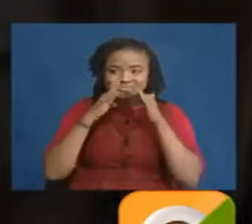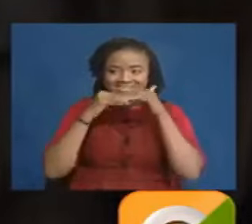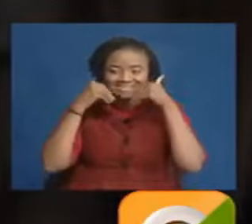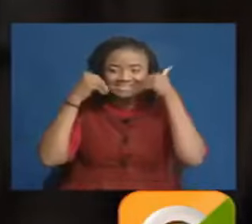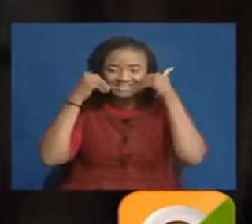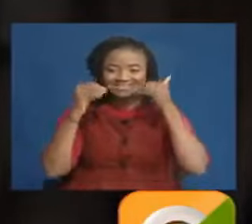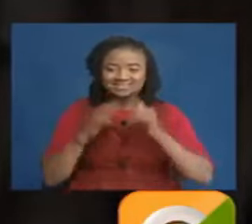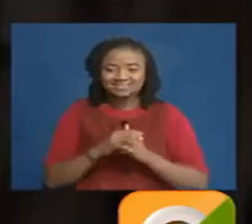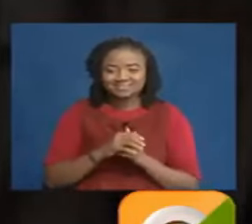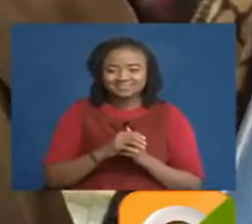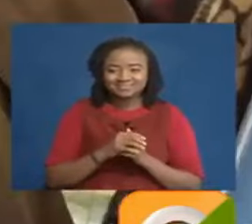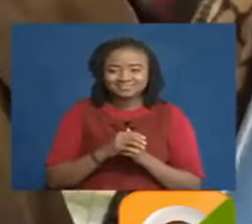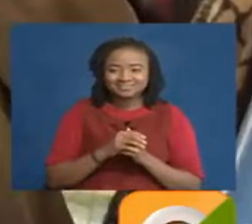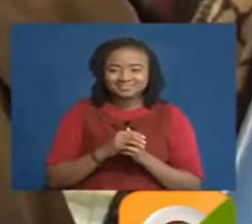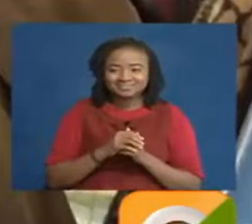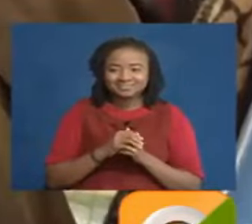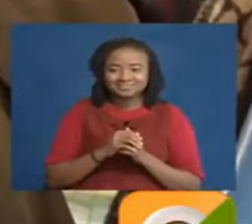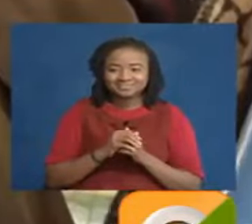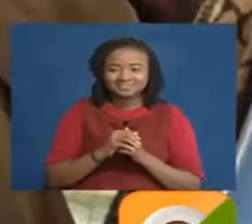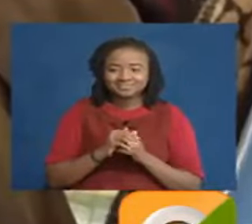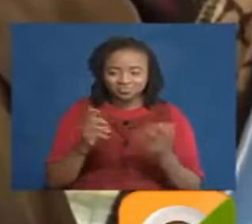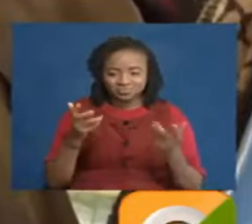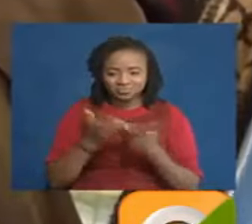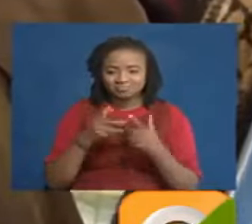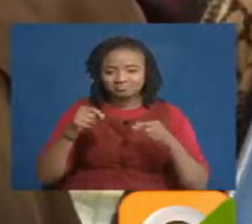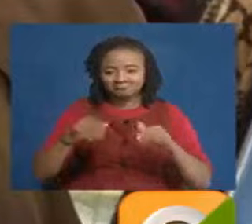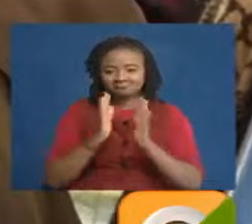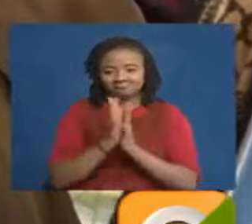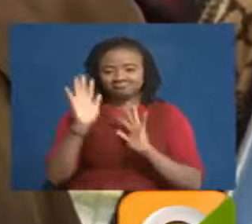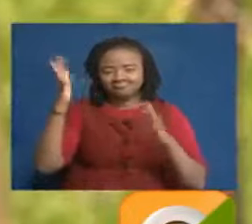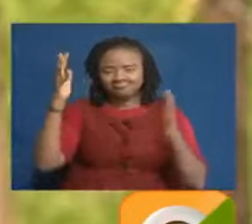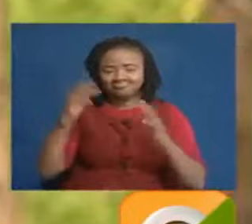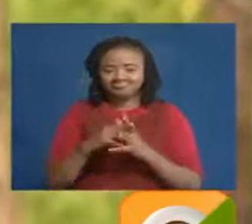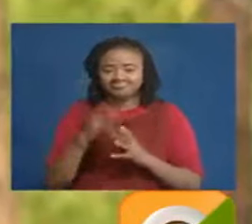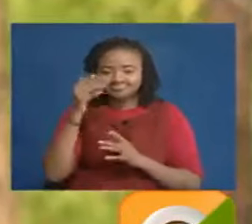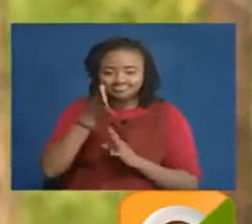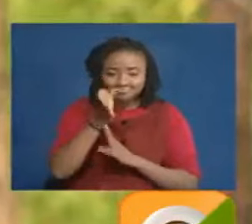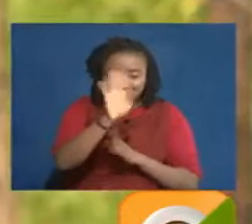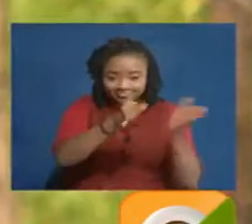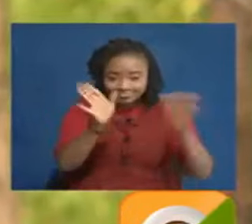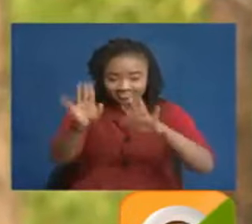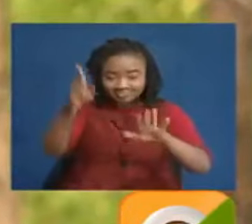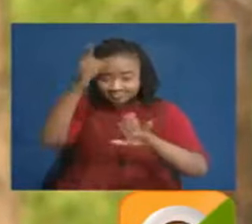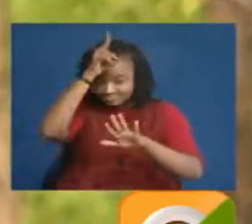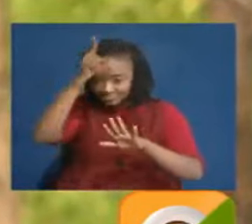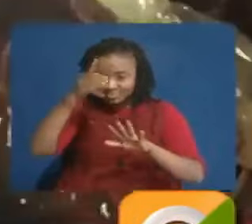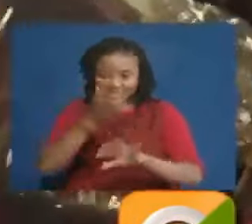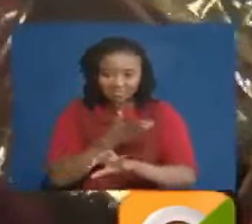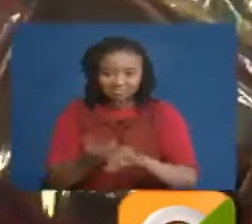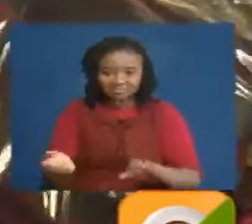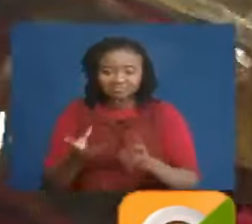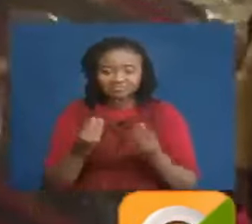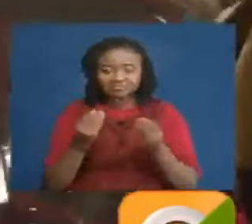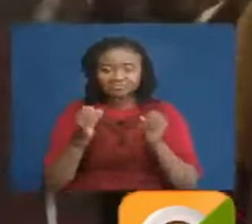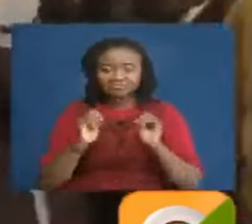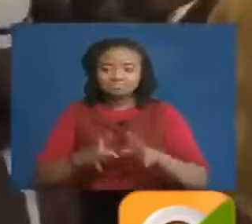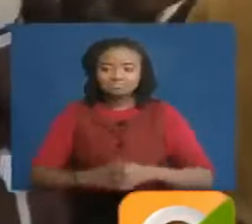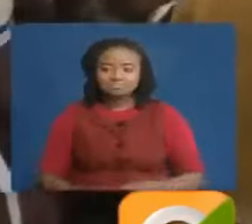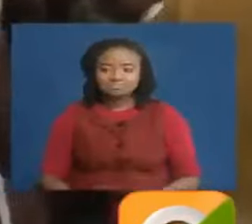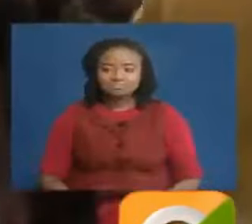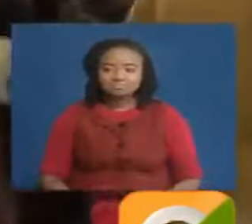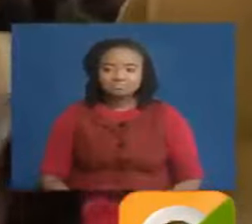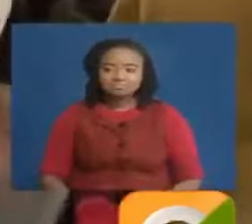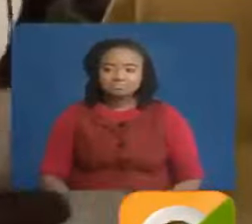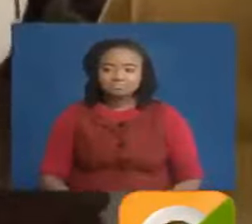fleeting and perhaps just fit for the occasion, if what they undergo in the villages is anything to go by.